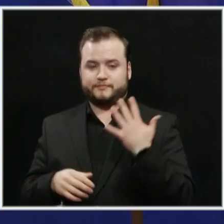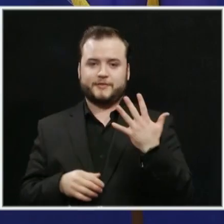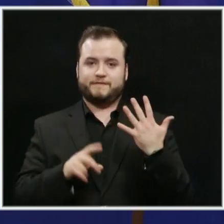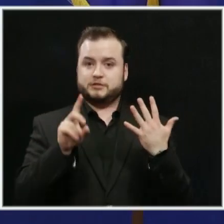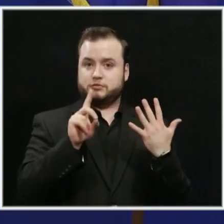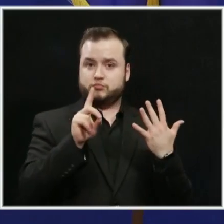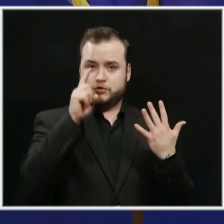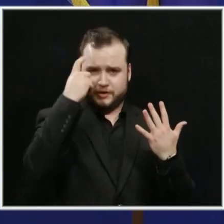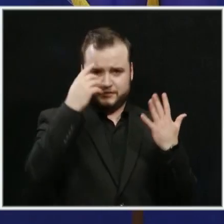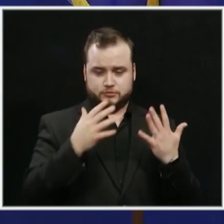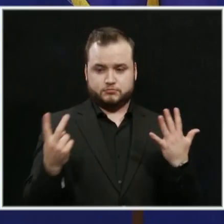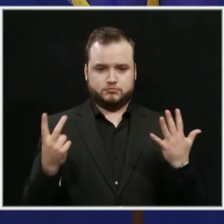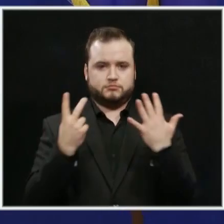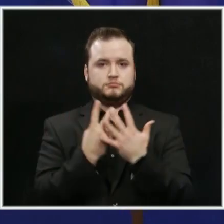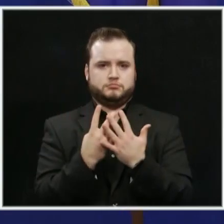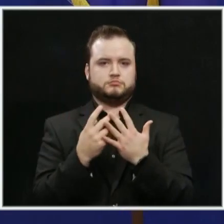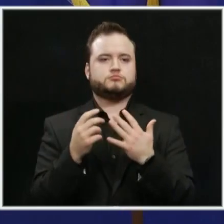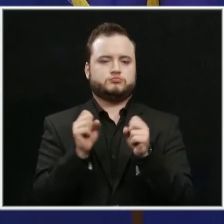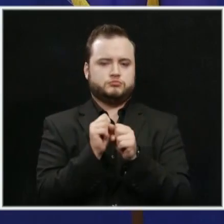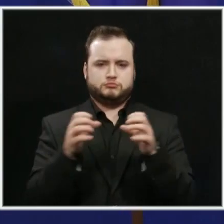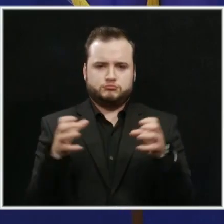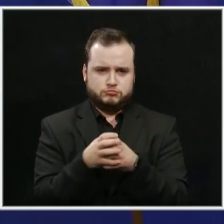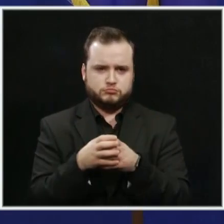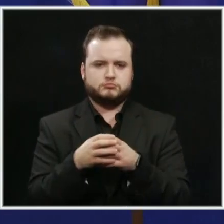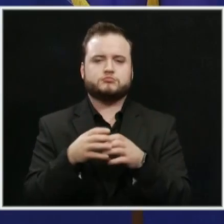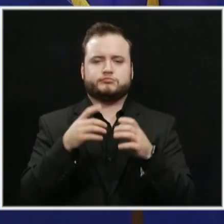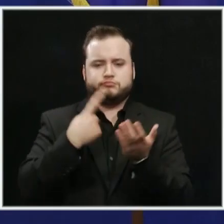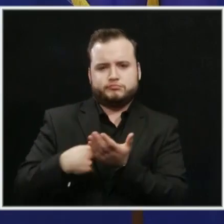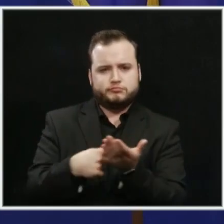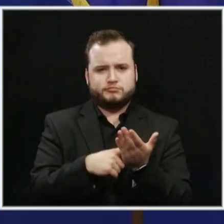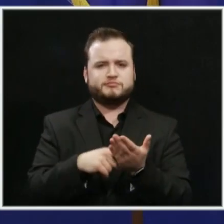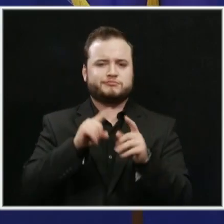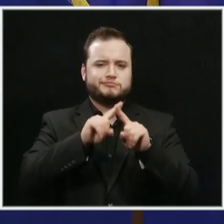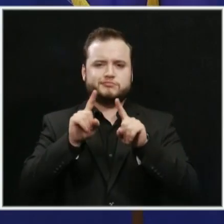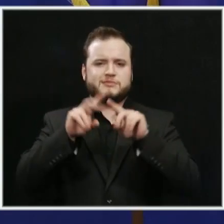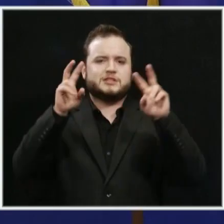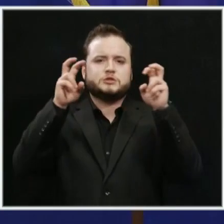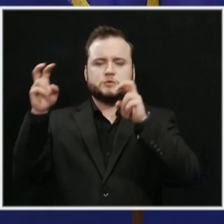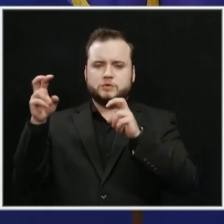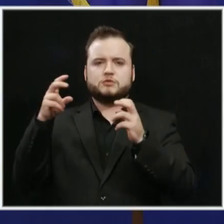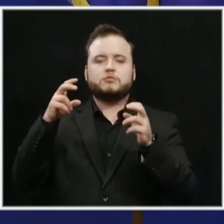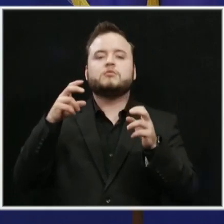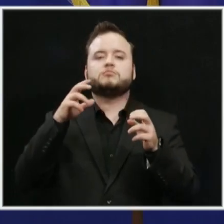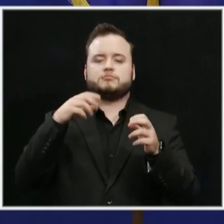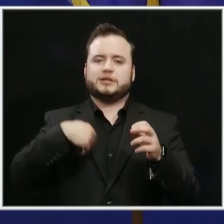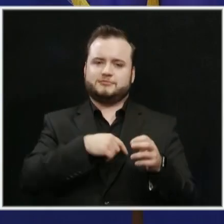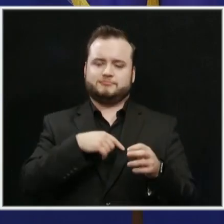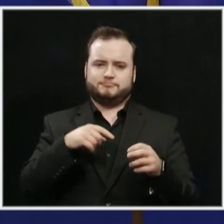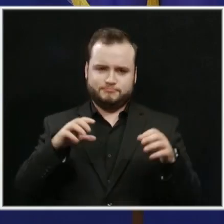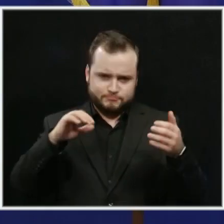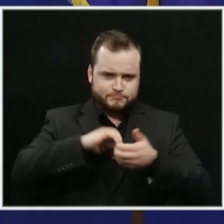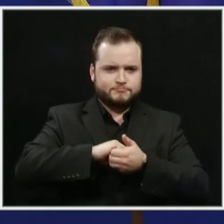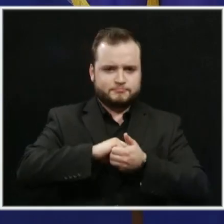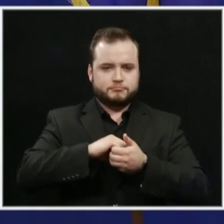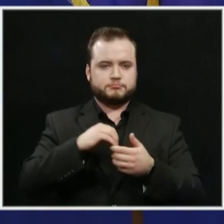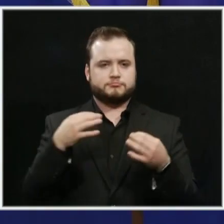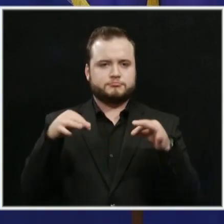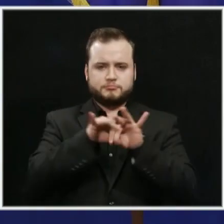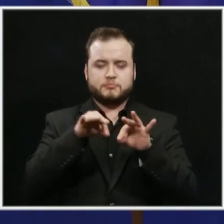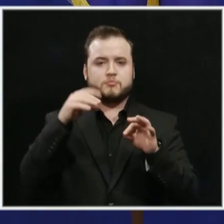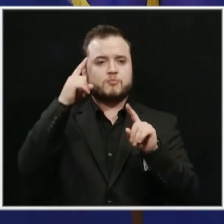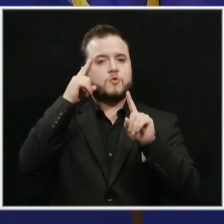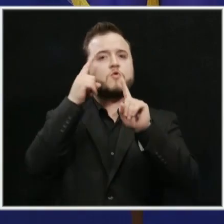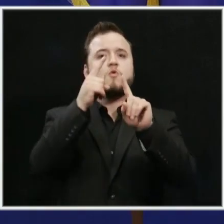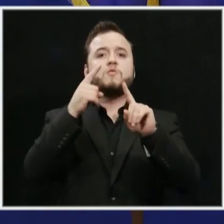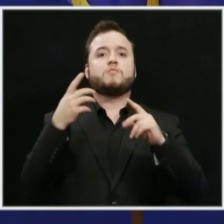other issues and coming together. I think it's important to note that while we have a set of principles that we're working on, and I would reiterate what those